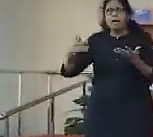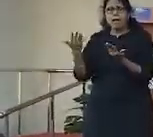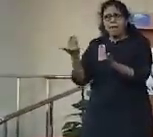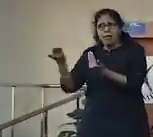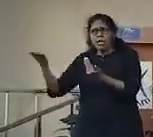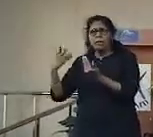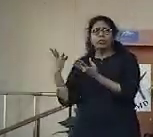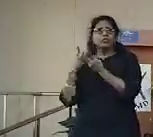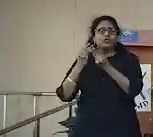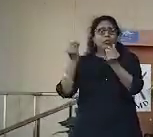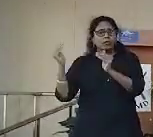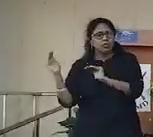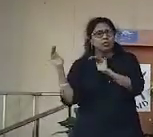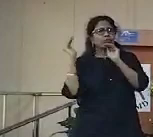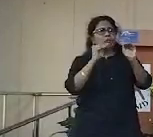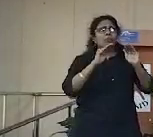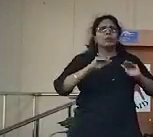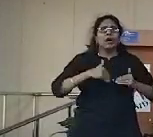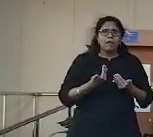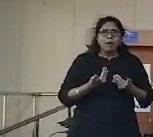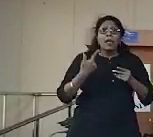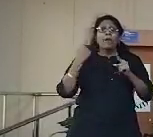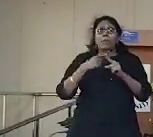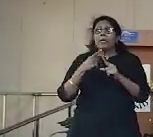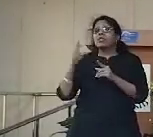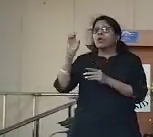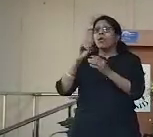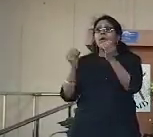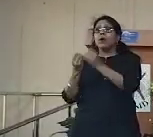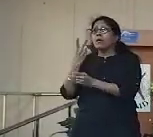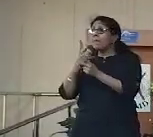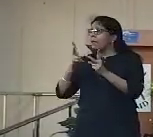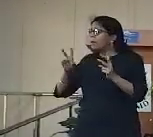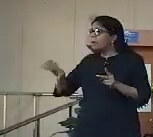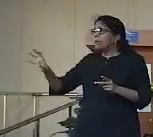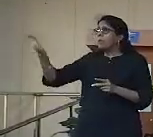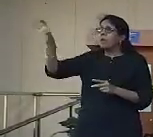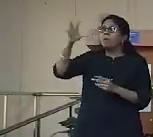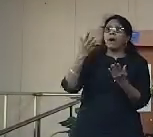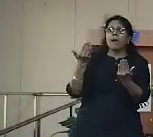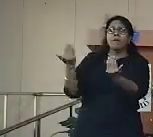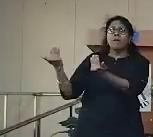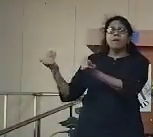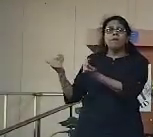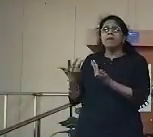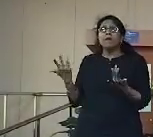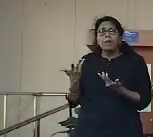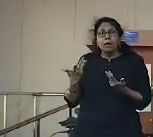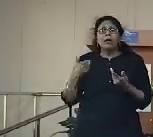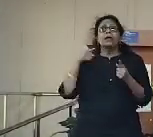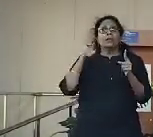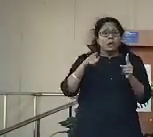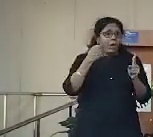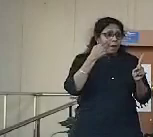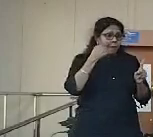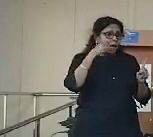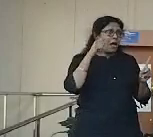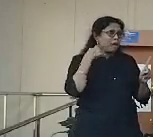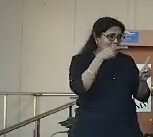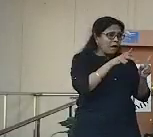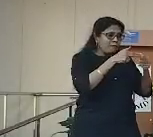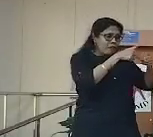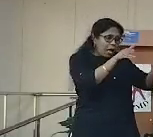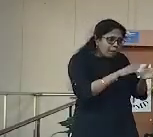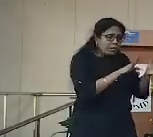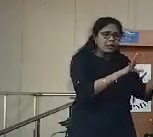resources, what are the parent organizations available, because we can make that parent or that family to get